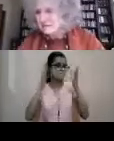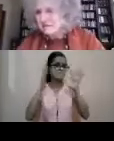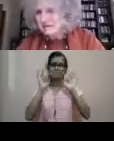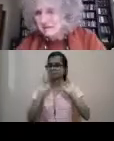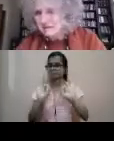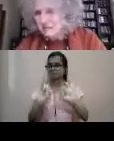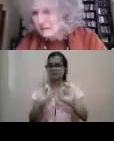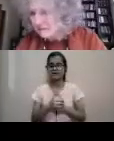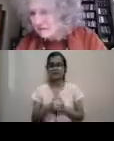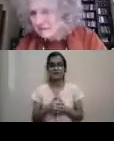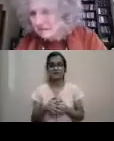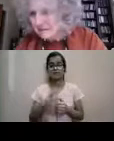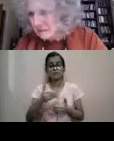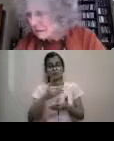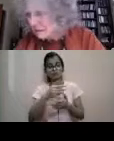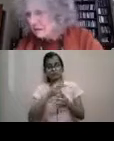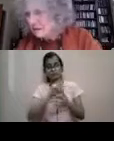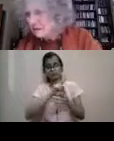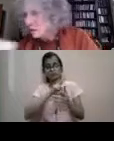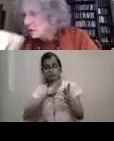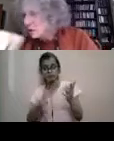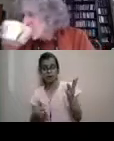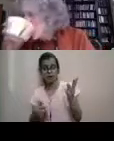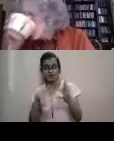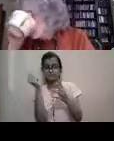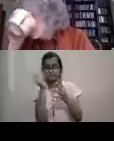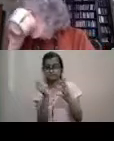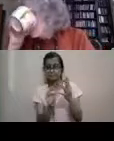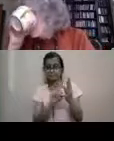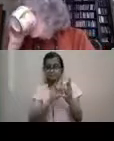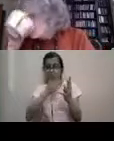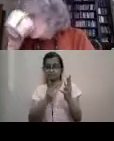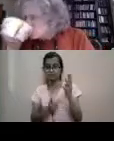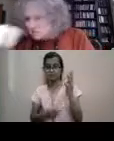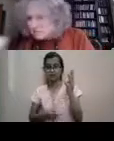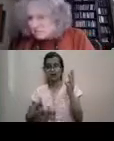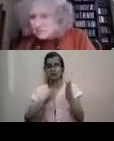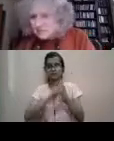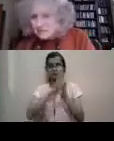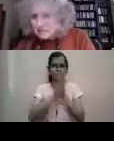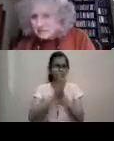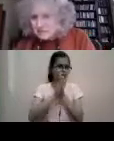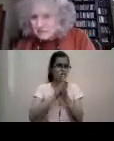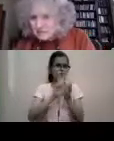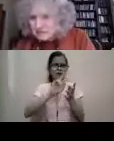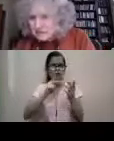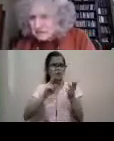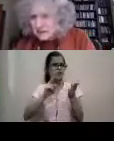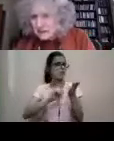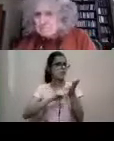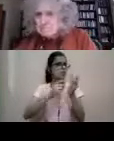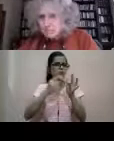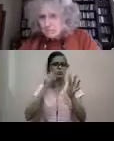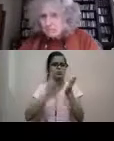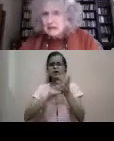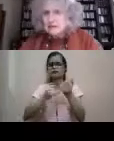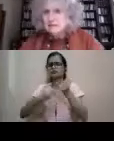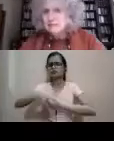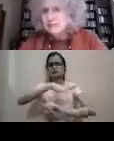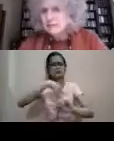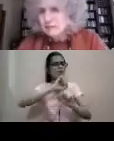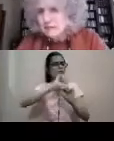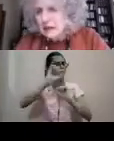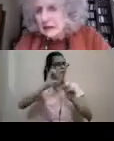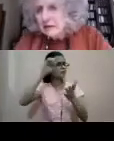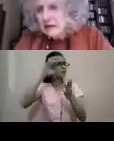hour, you've covered such critical issues. I mean, right from the very notion of the socially constructed understanding of